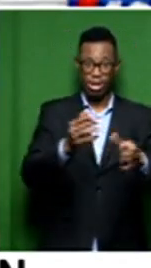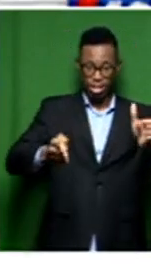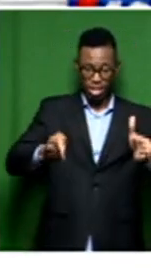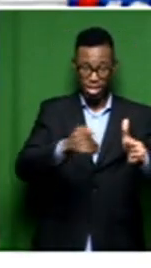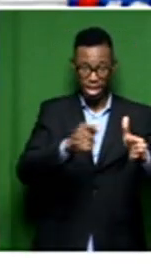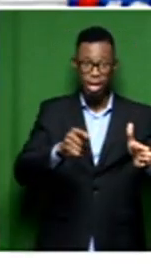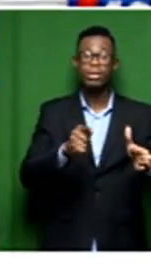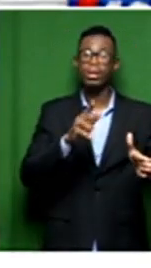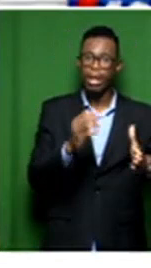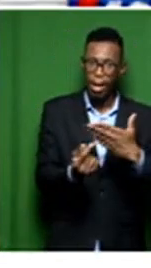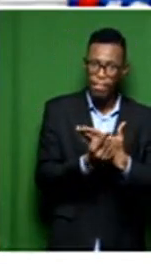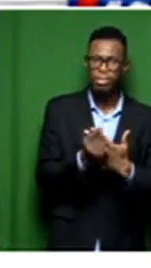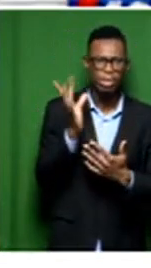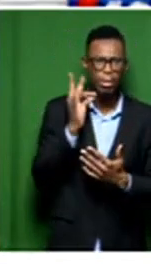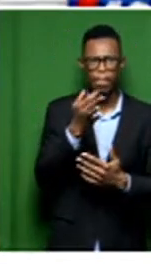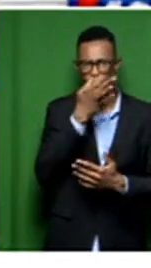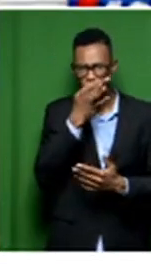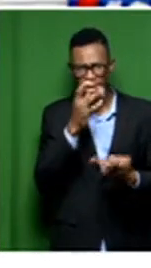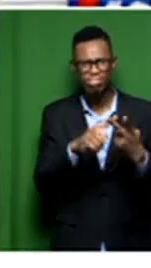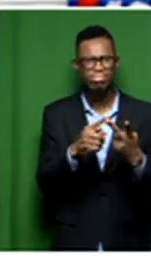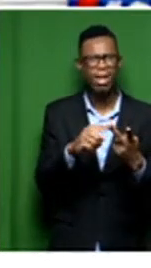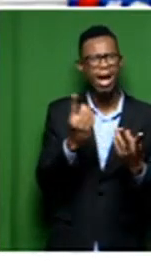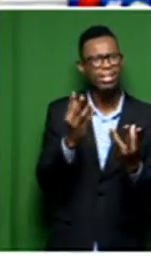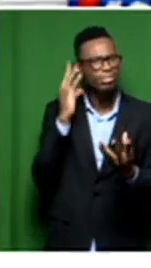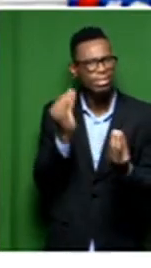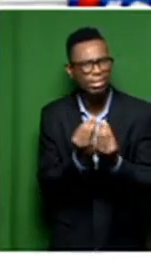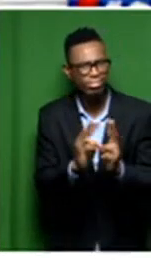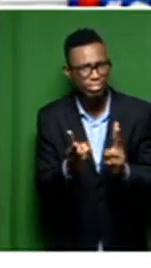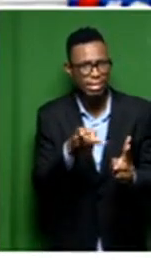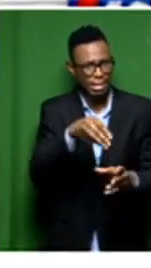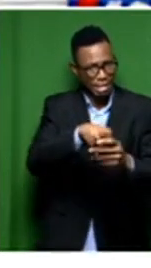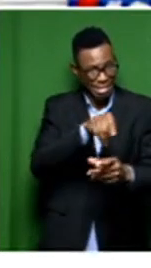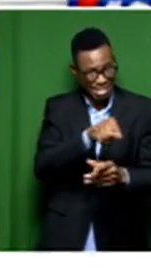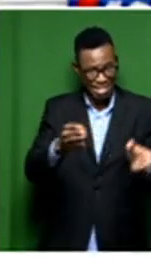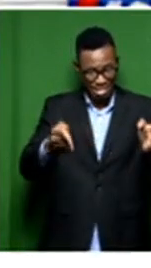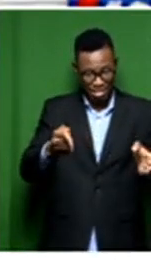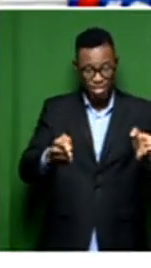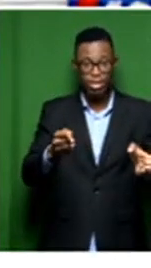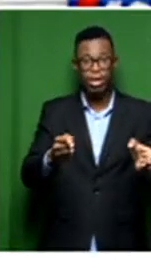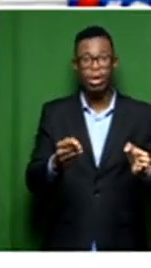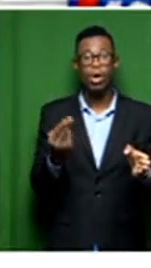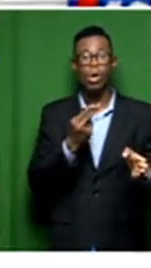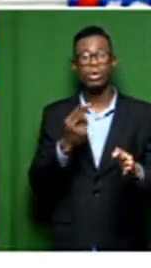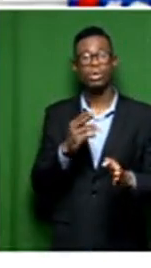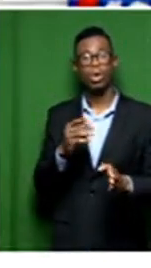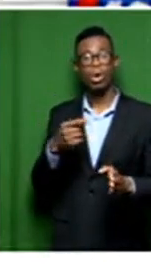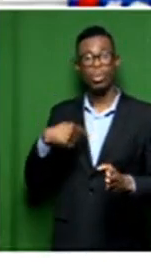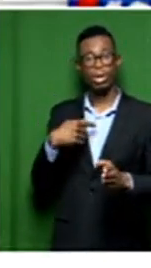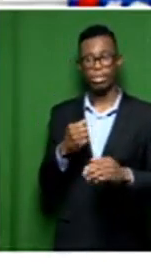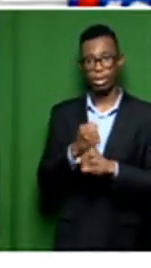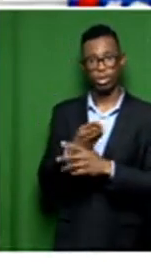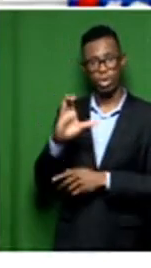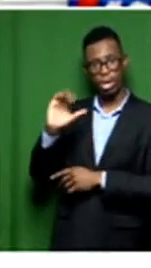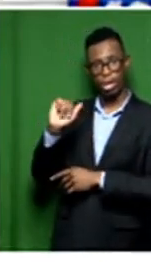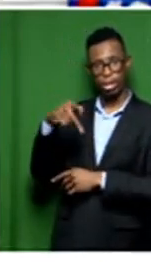into classroom experiences. And this really dovetails really well, not only with CAPS curriculum, which we've aligned every grade to,